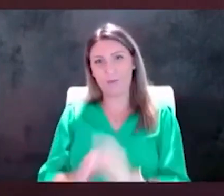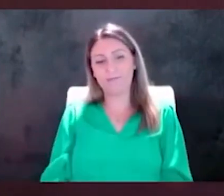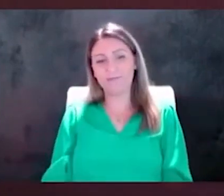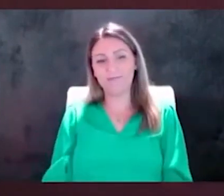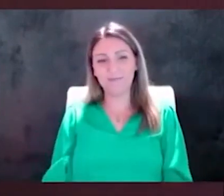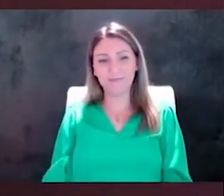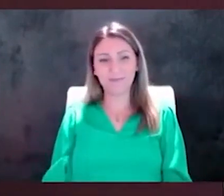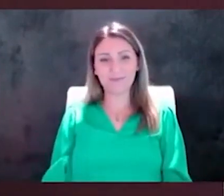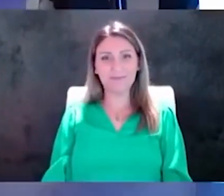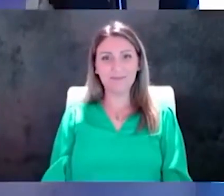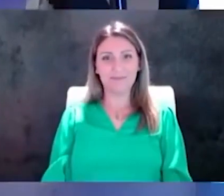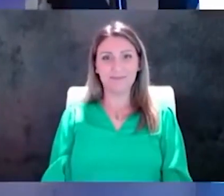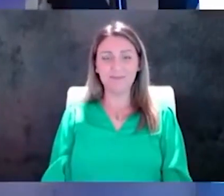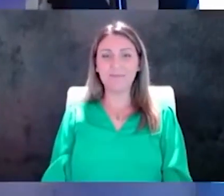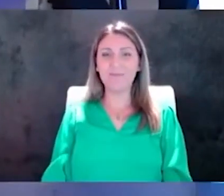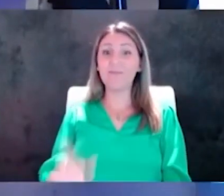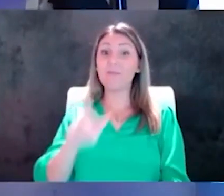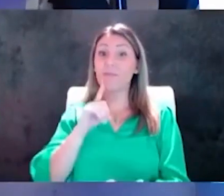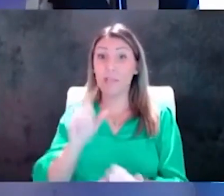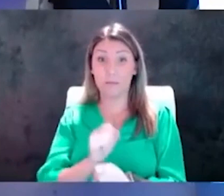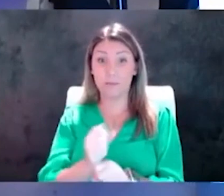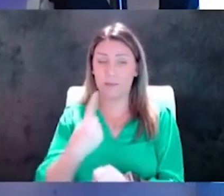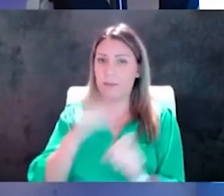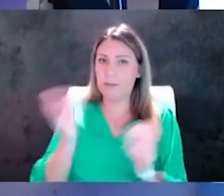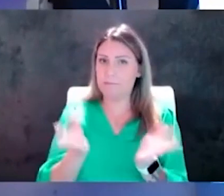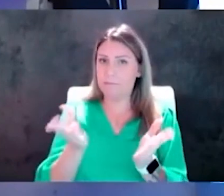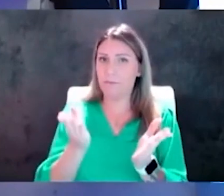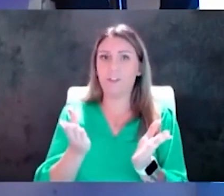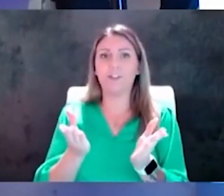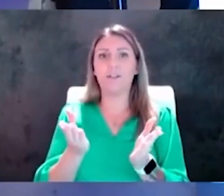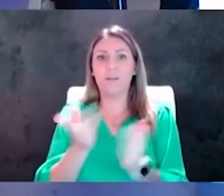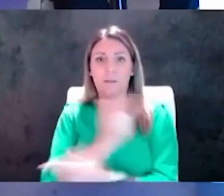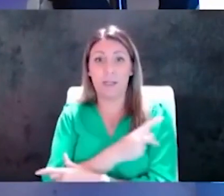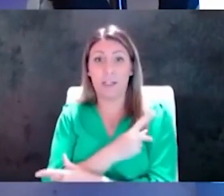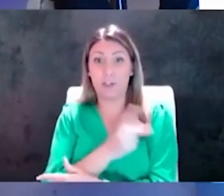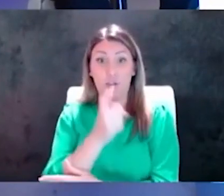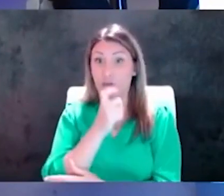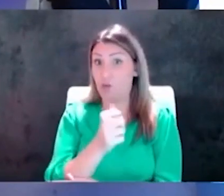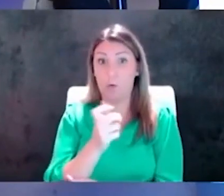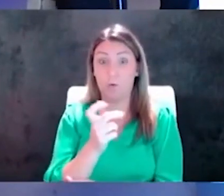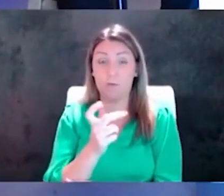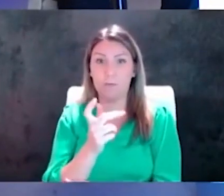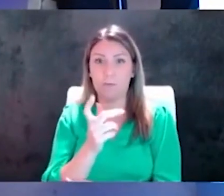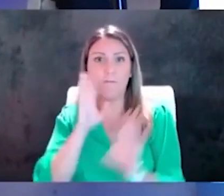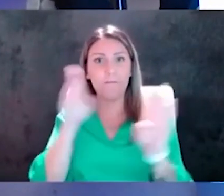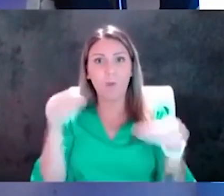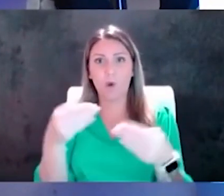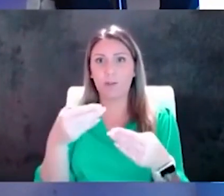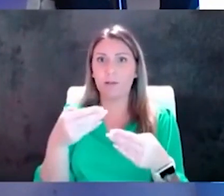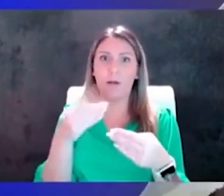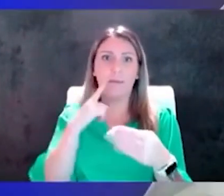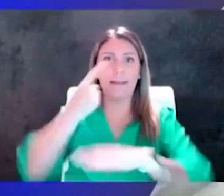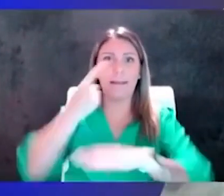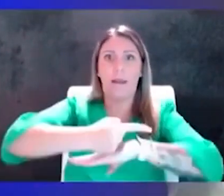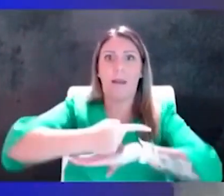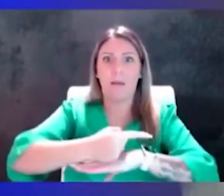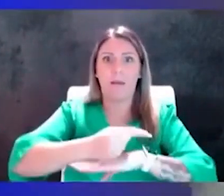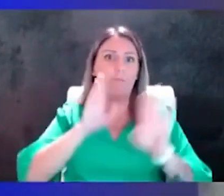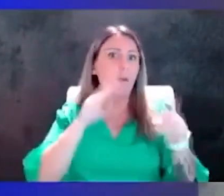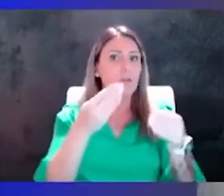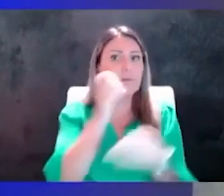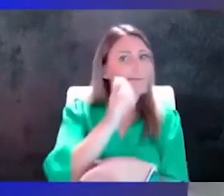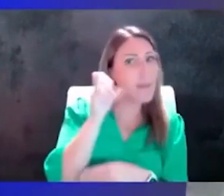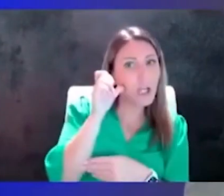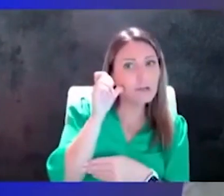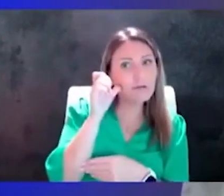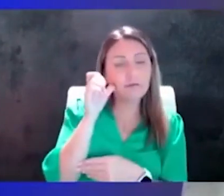absolutely. And actually, we encourage our long-haul patients every day. We say, don't look at this in days. Don't compare to yesterday, compare it in weeks or months. And more